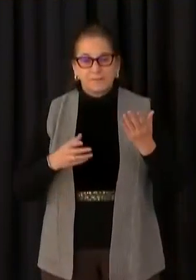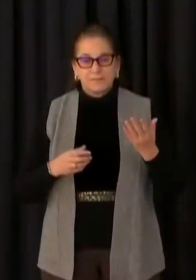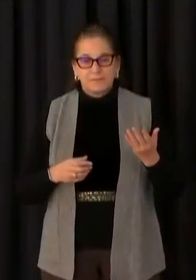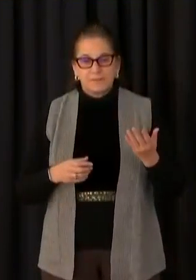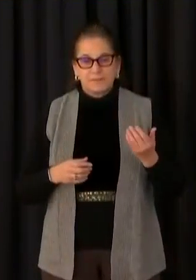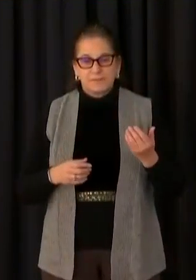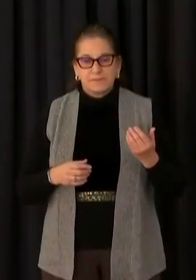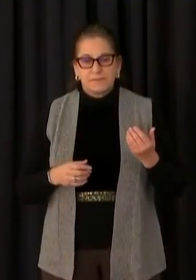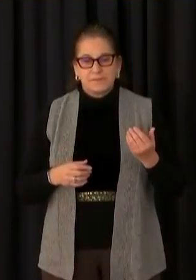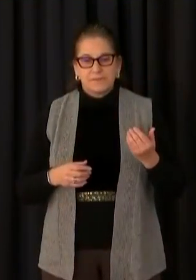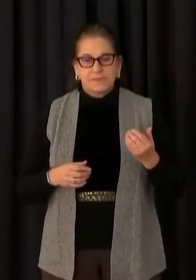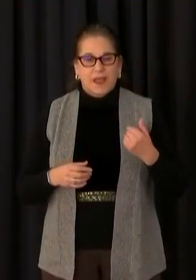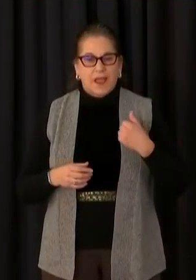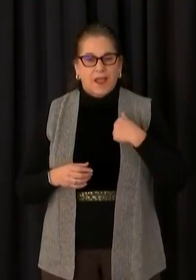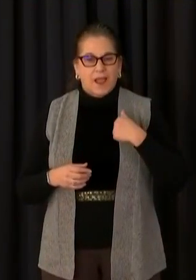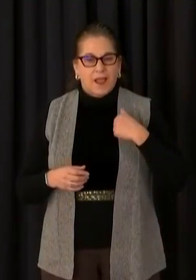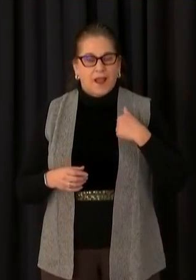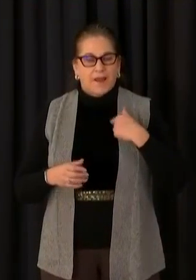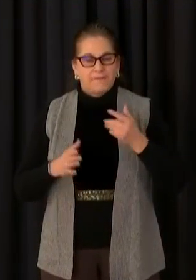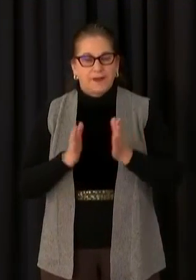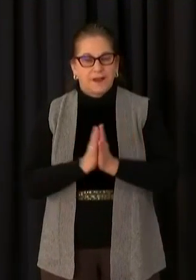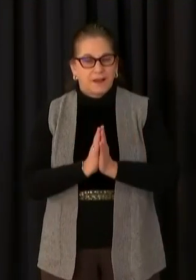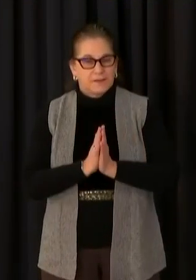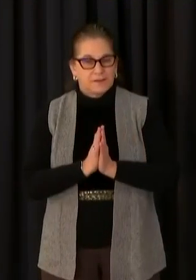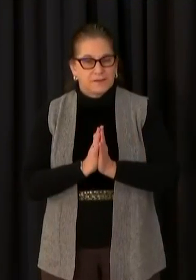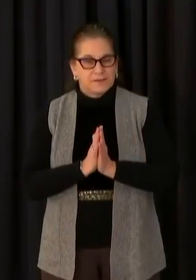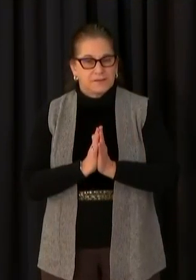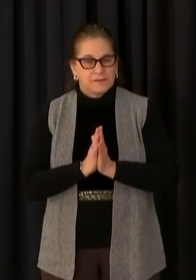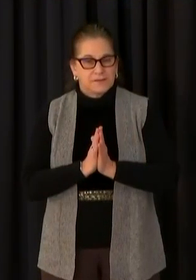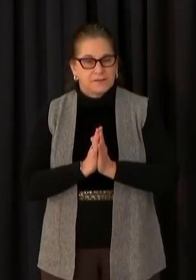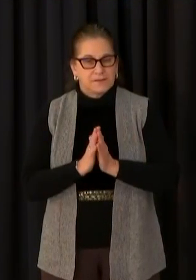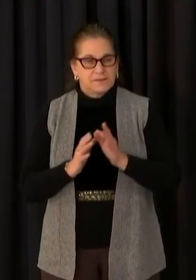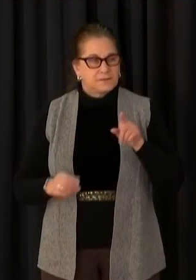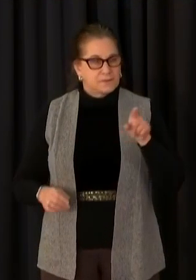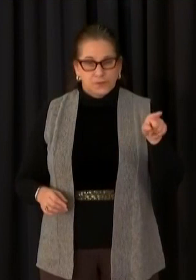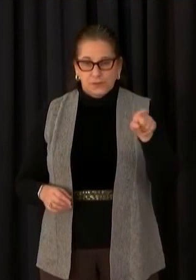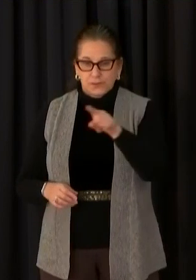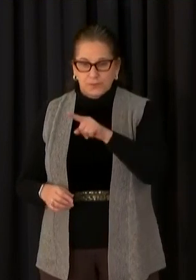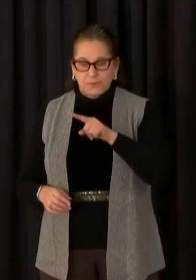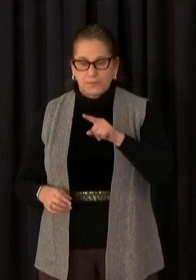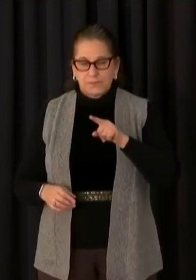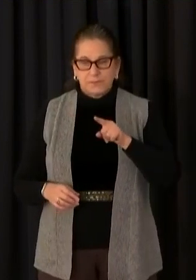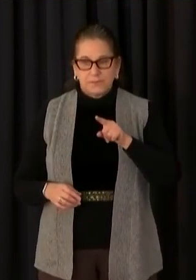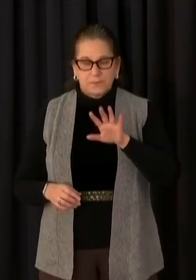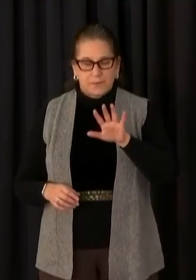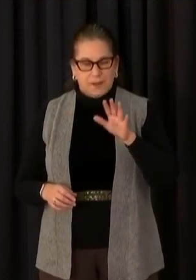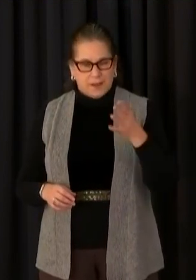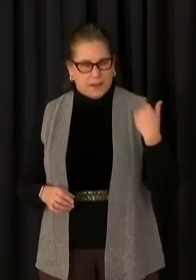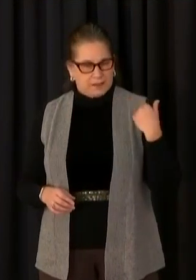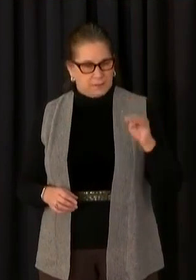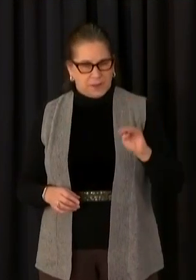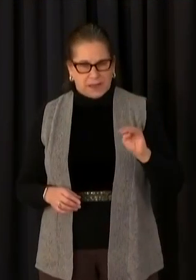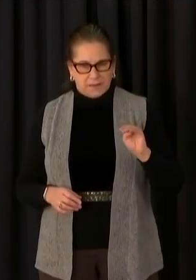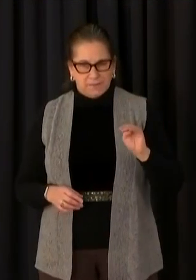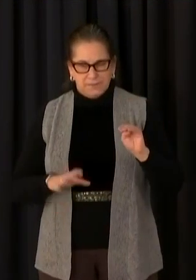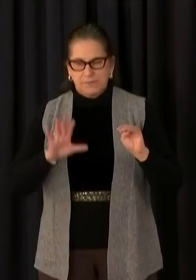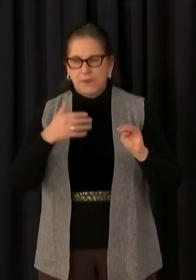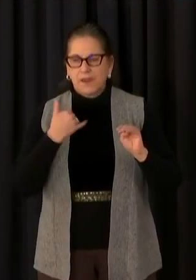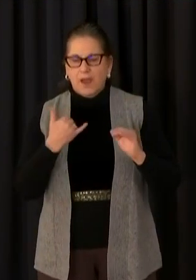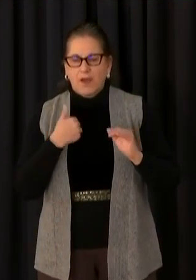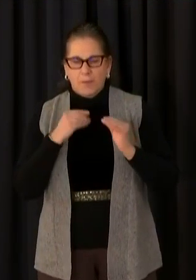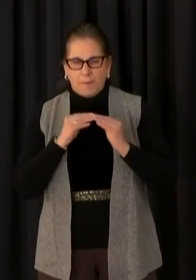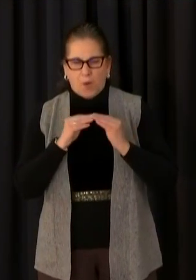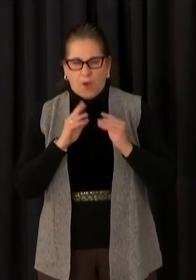federal government, and I will just briefly state where we are with those asks.